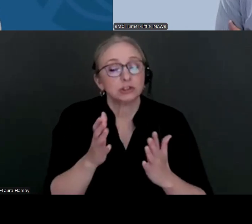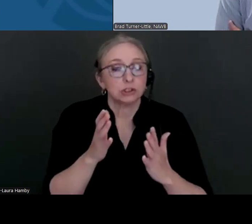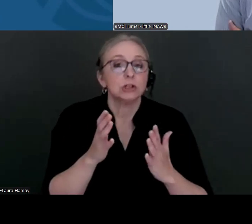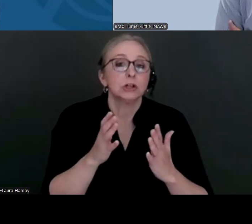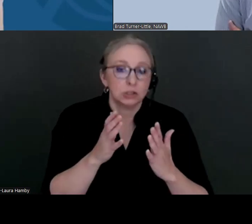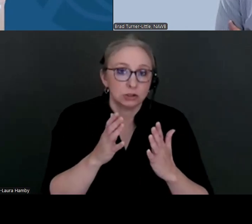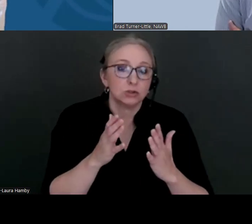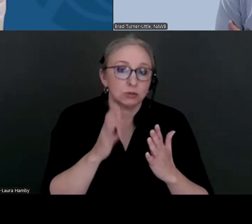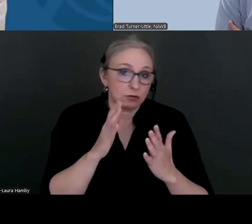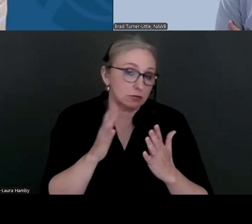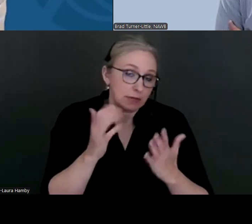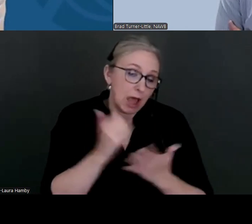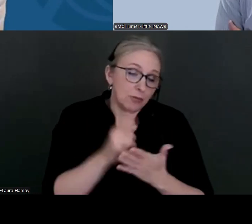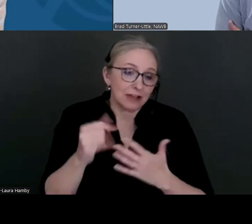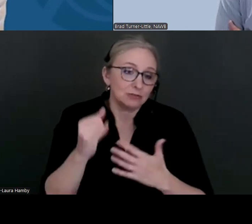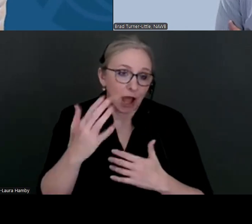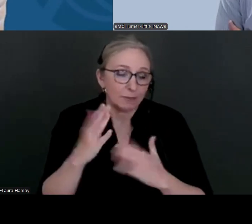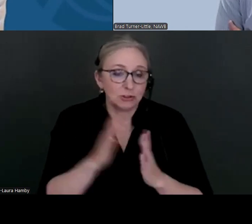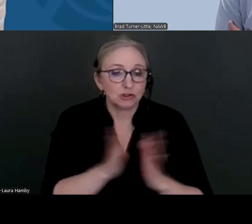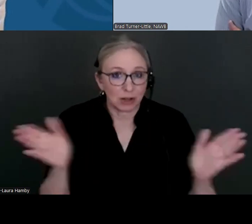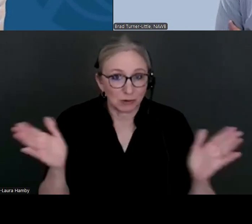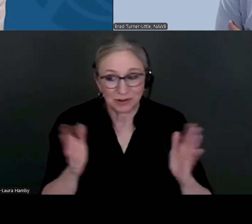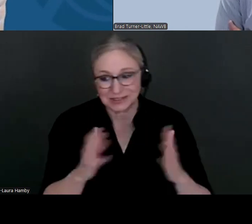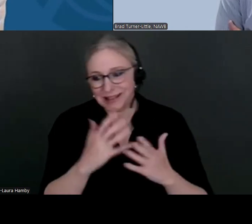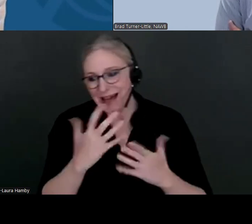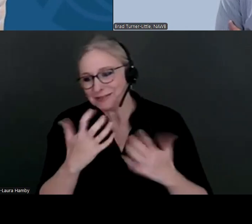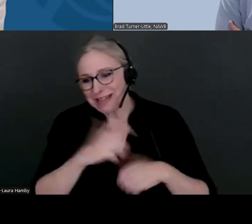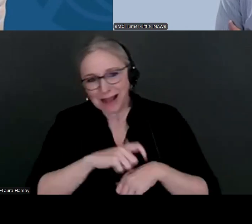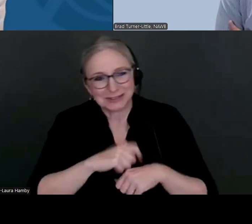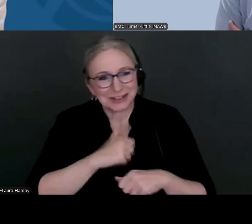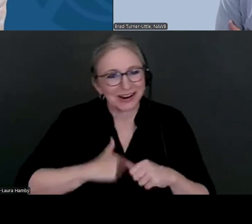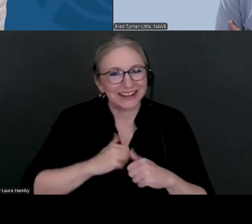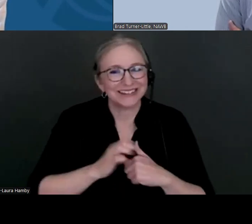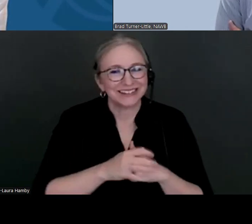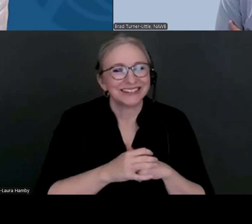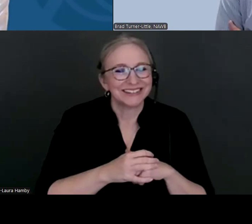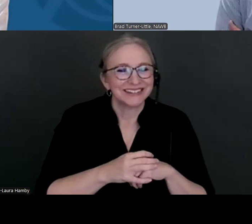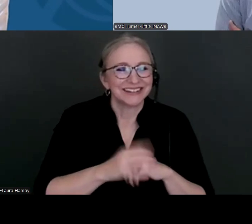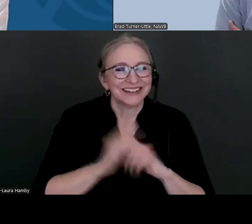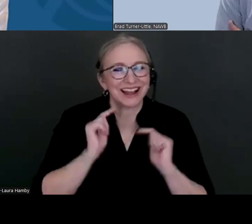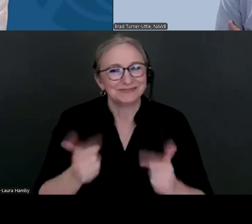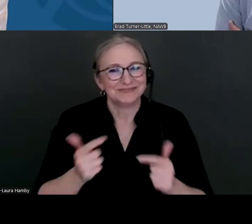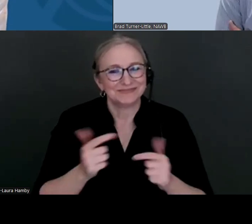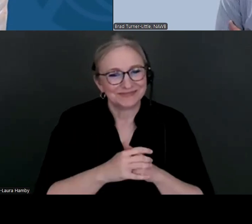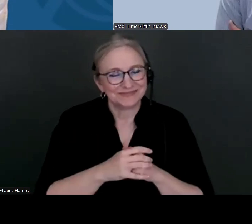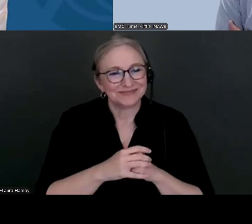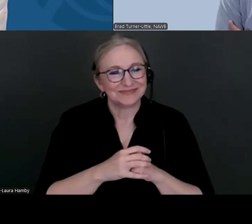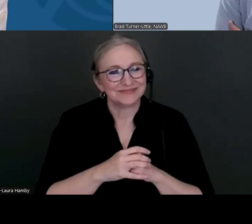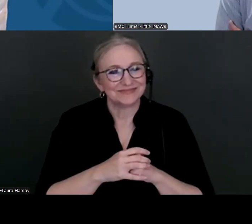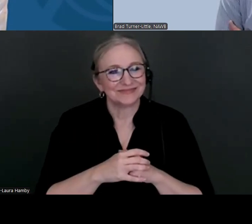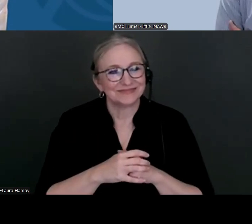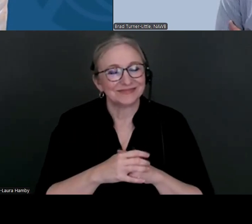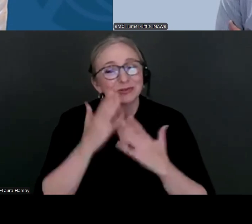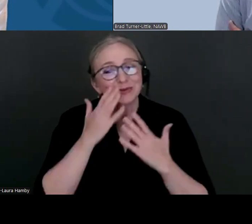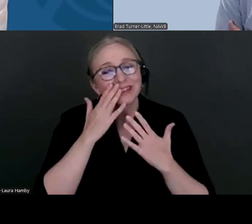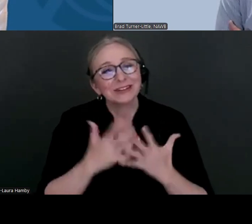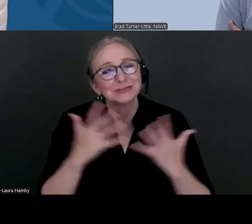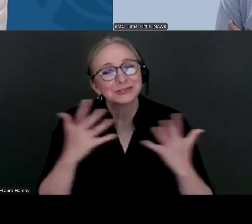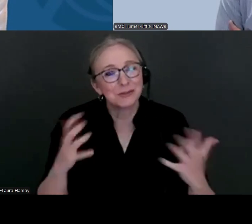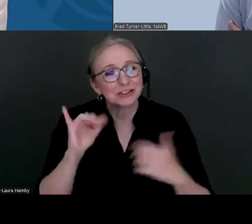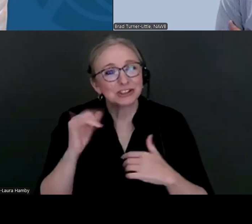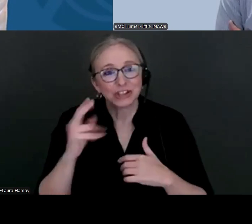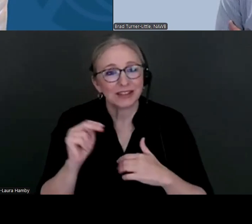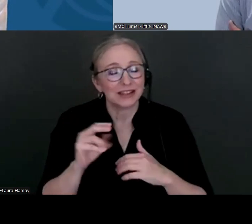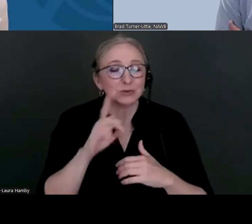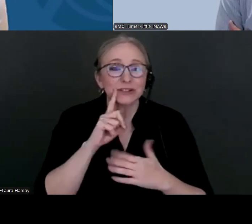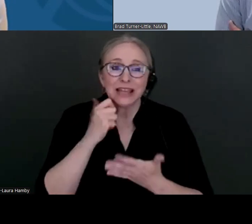it up in general. And I know I spent a long time. I apologize. I will turn it over for the follow-up question. Great. Thank you so much, Jen. That's